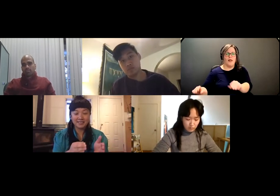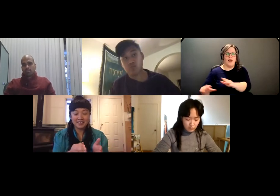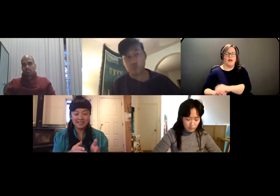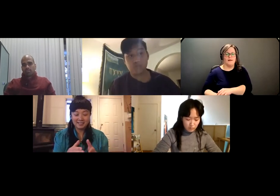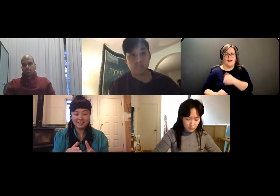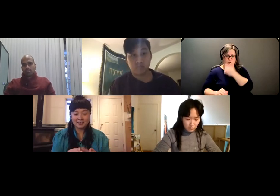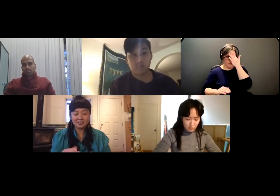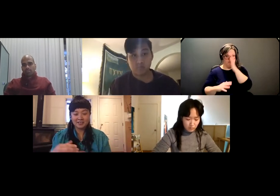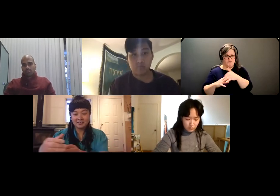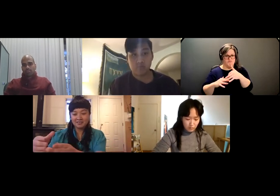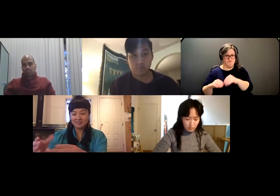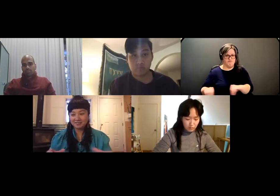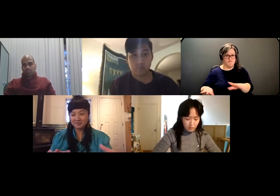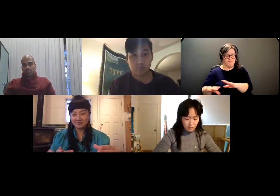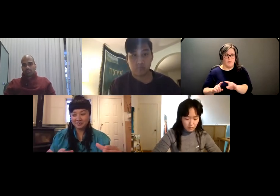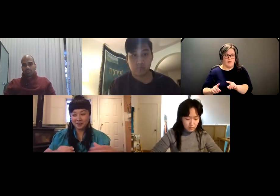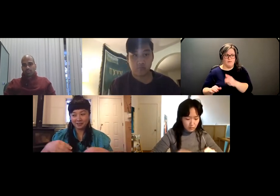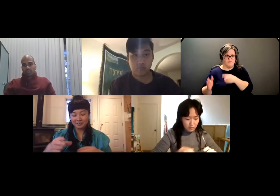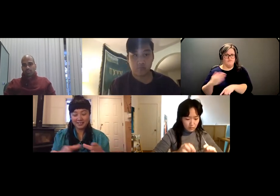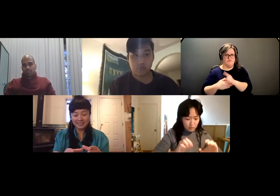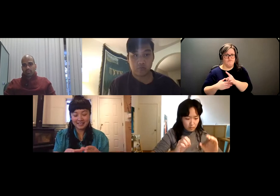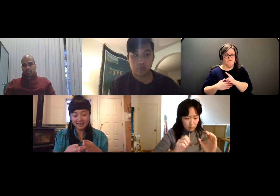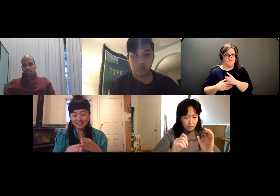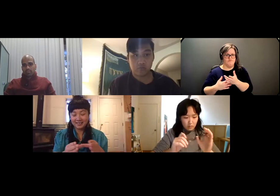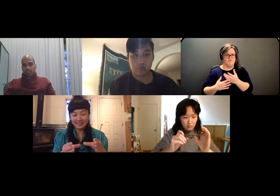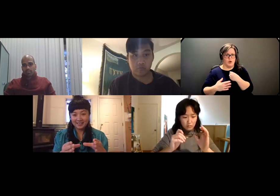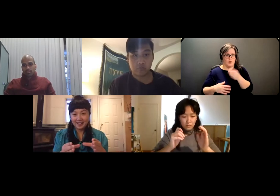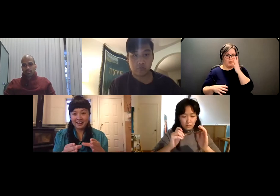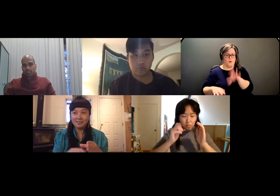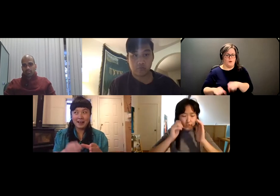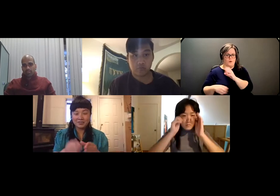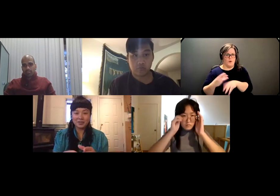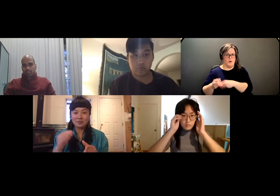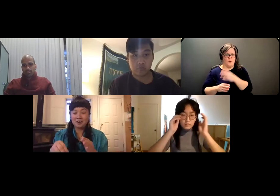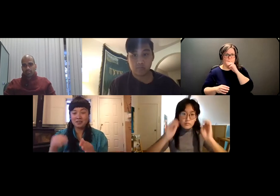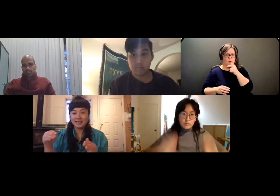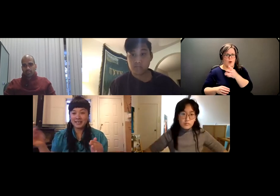but in this colonial world, it's like, oh, I have